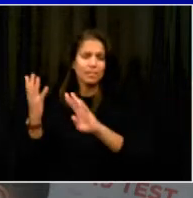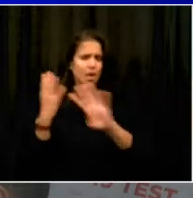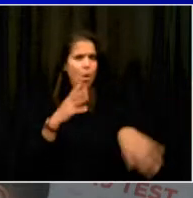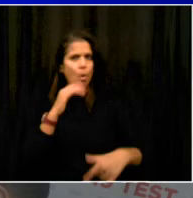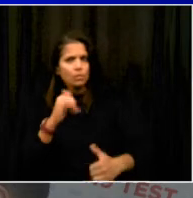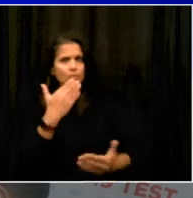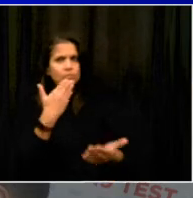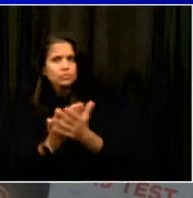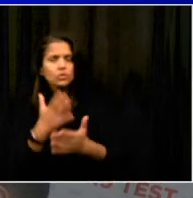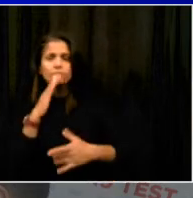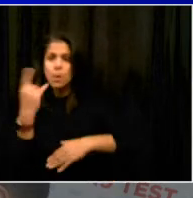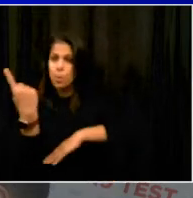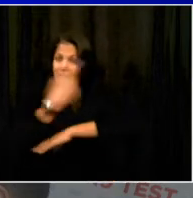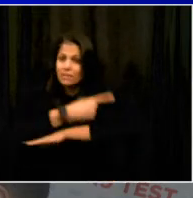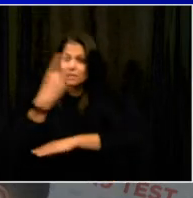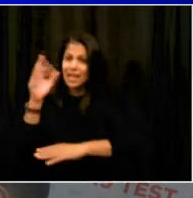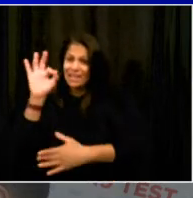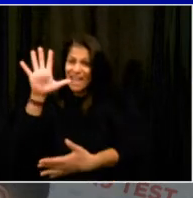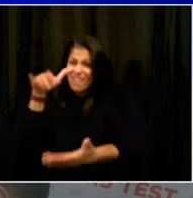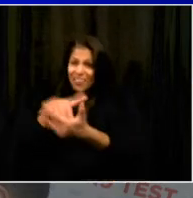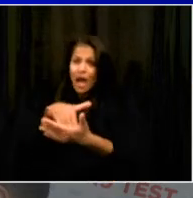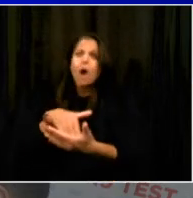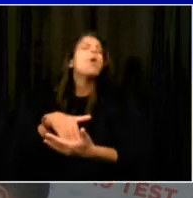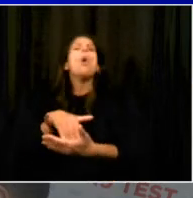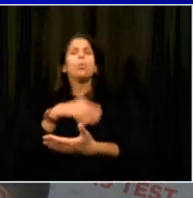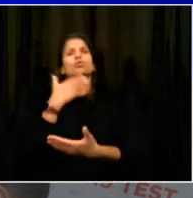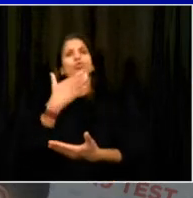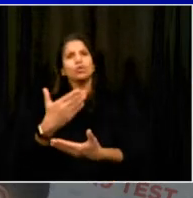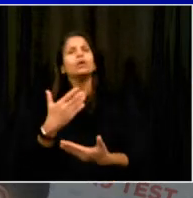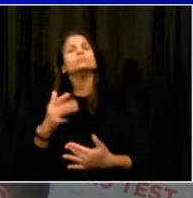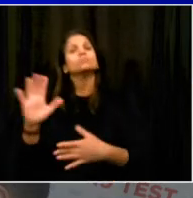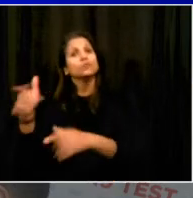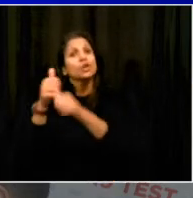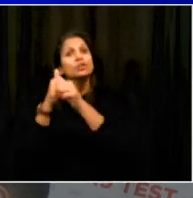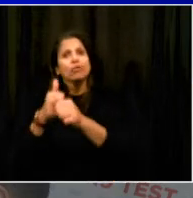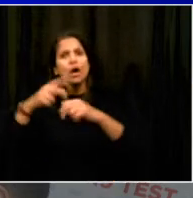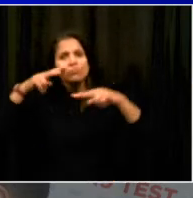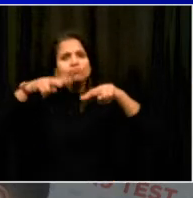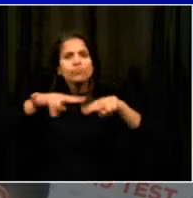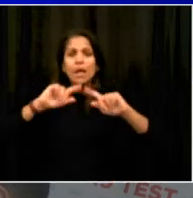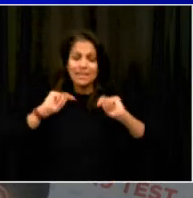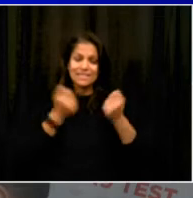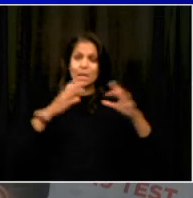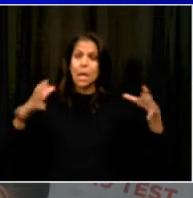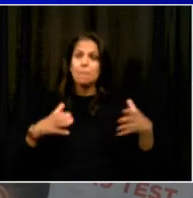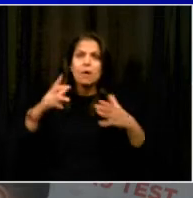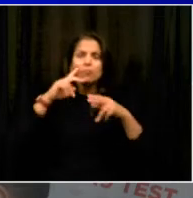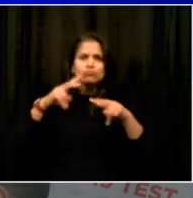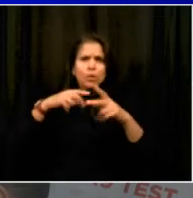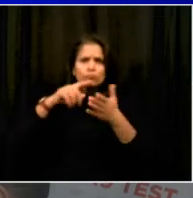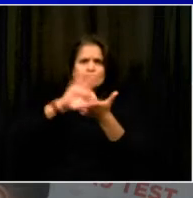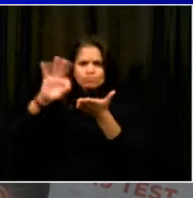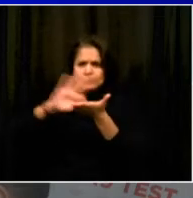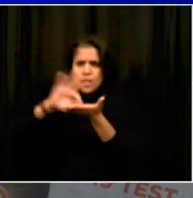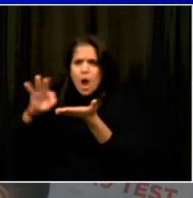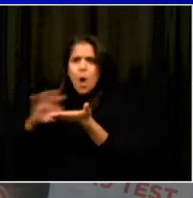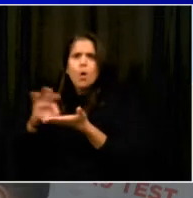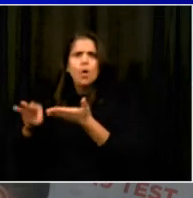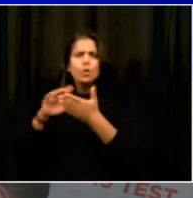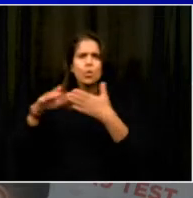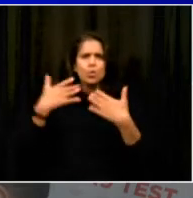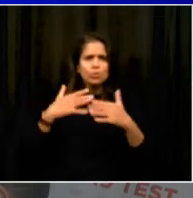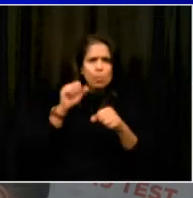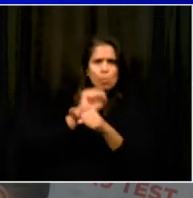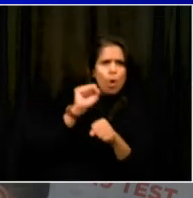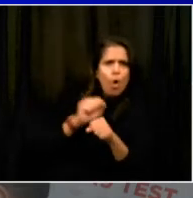the strongest it's ever been, and it's powered by each of those new tests that we do every day with those 95,000 New Yorkers that came out